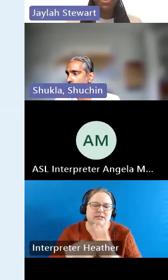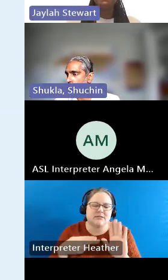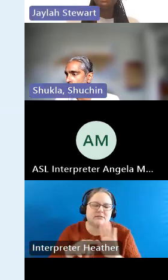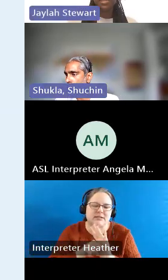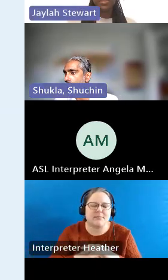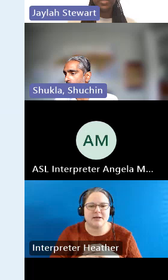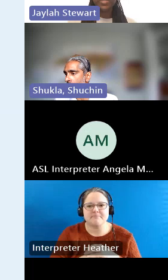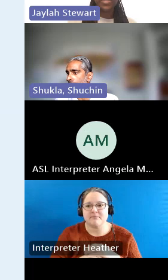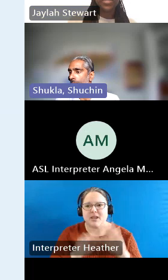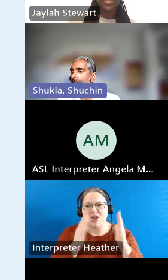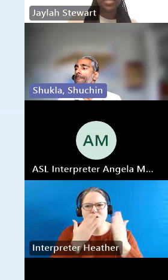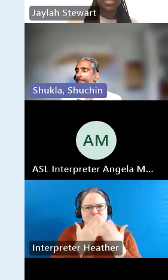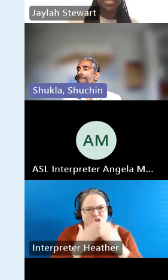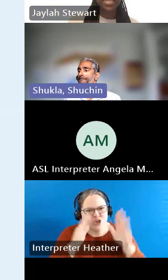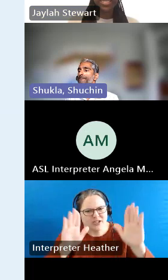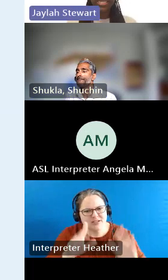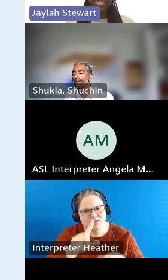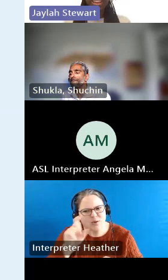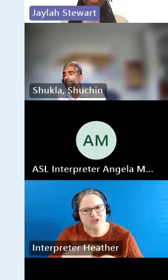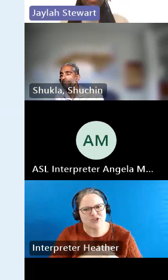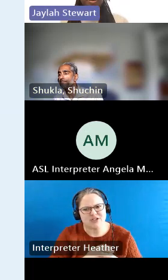But great question and call out, Laura.